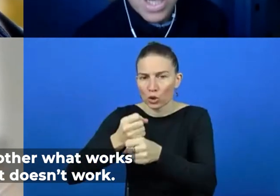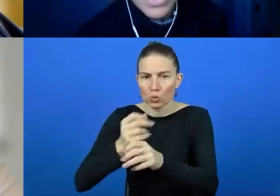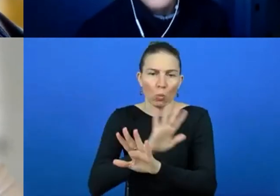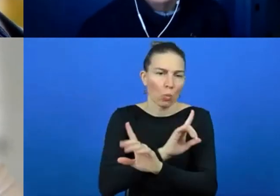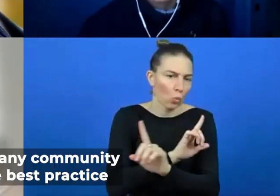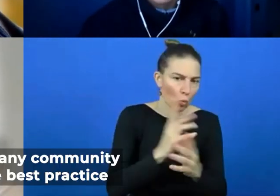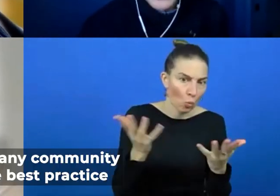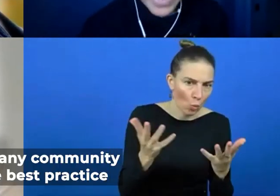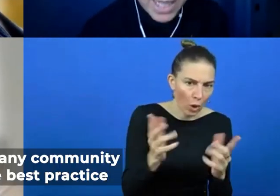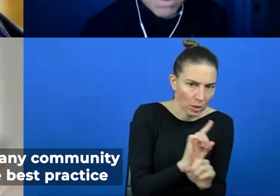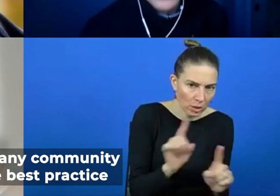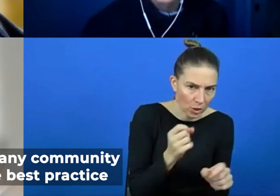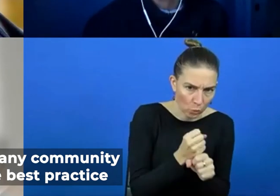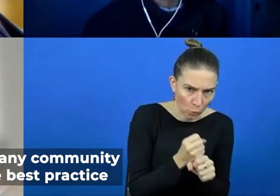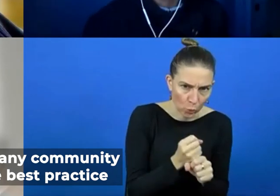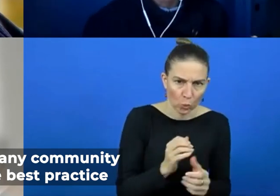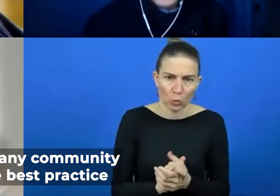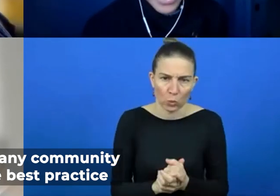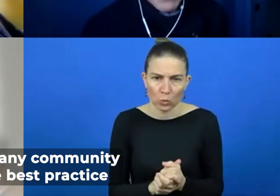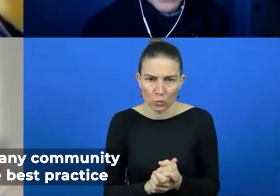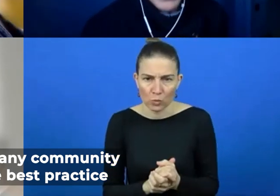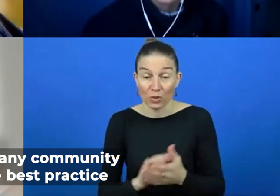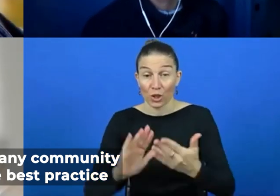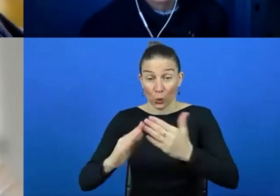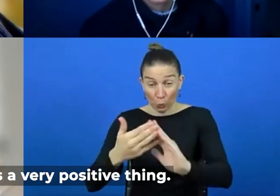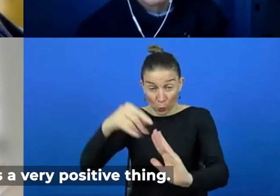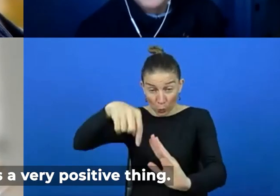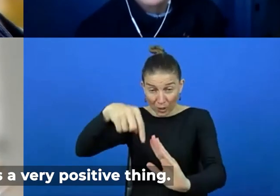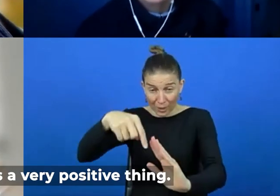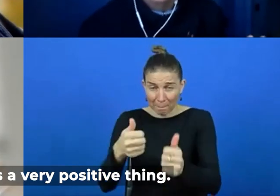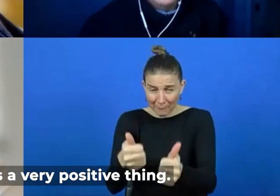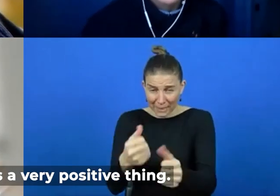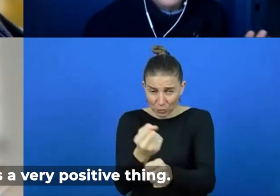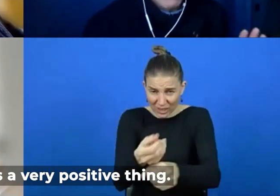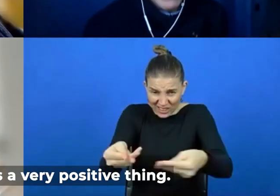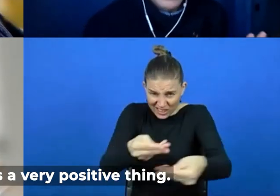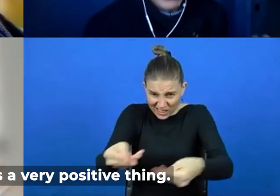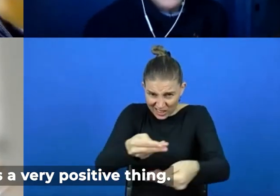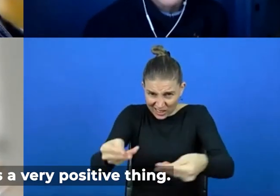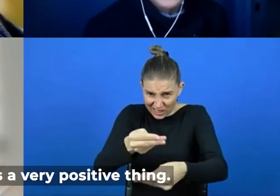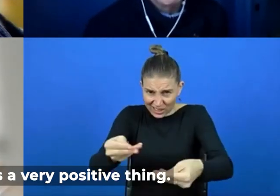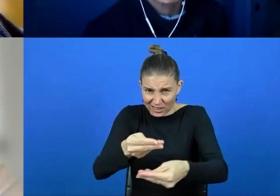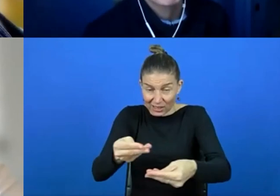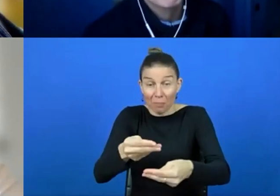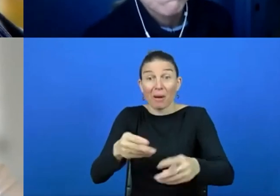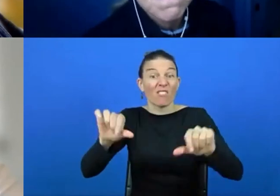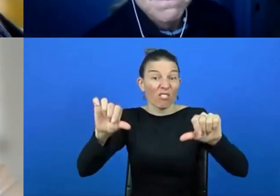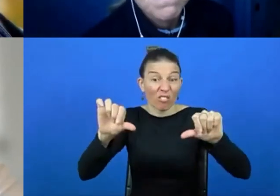work. So right. Creating any community to share best practice and what fails is a very positive thing.